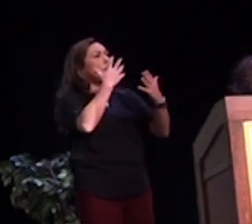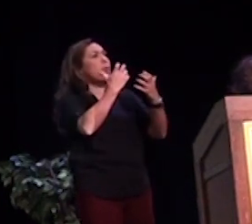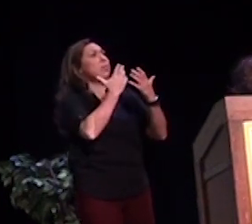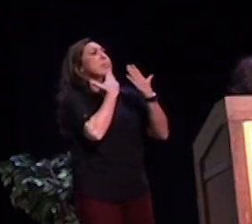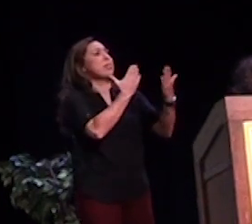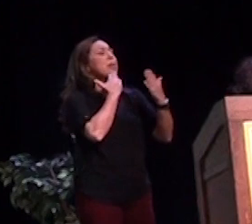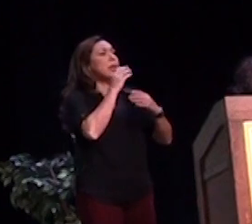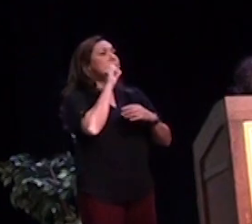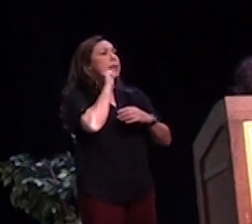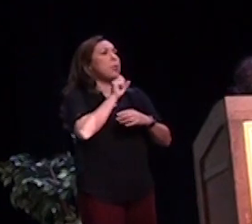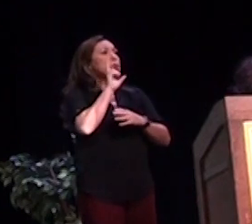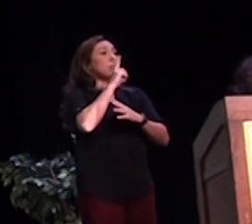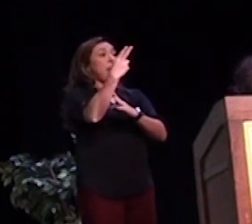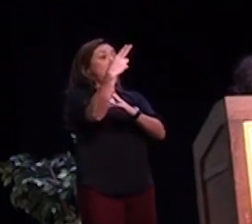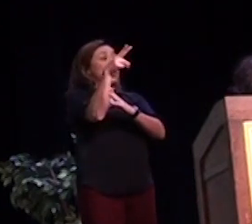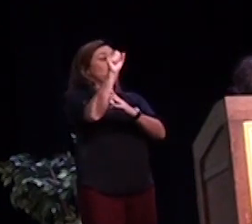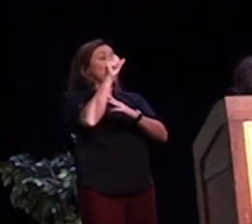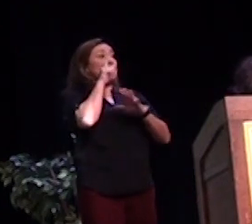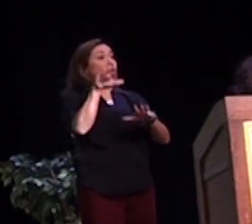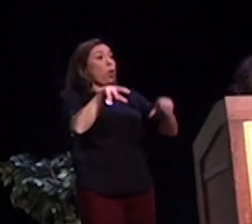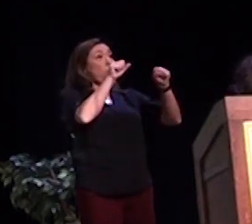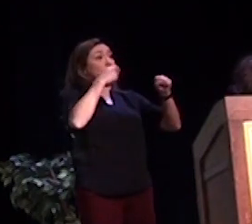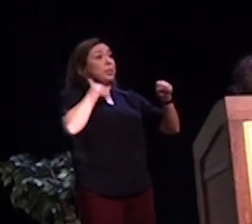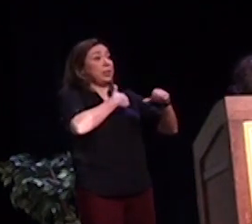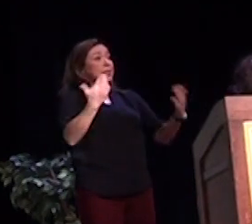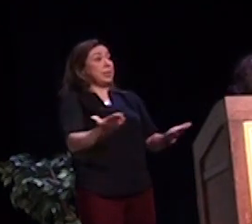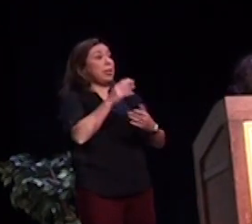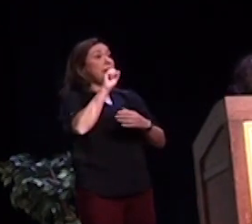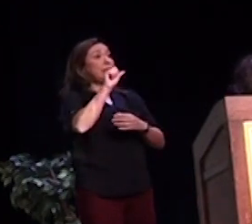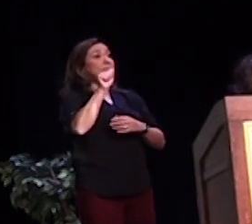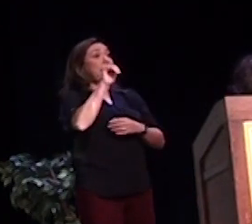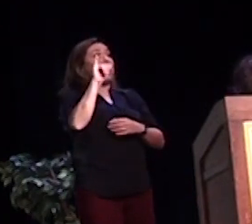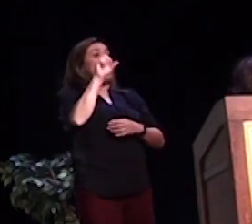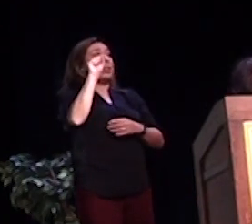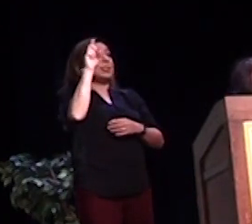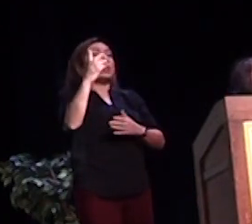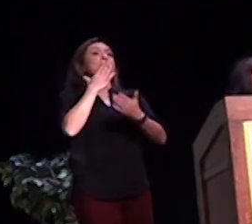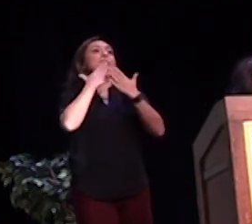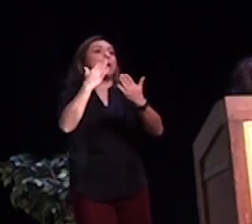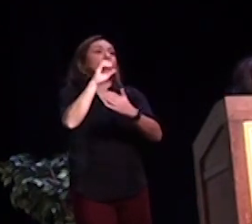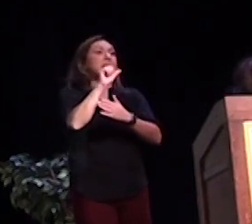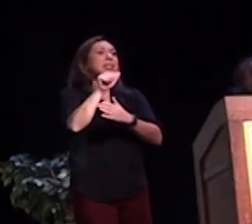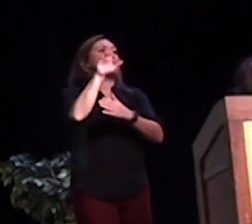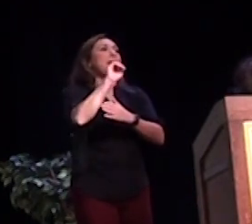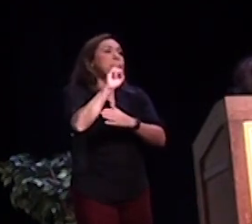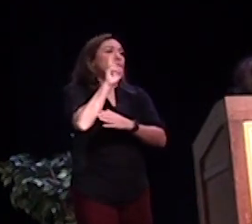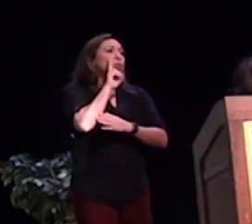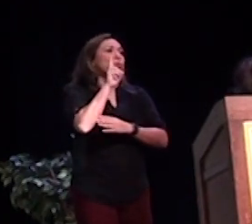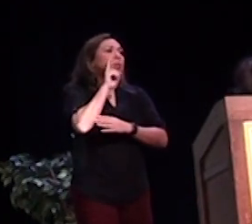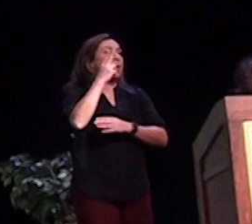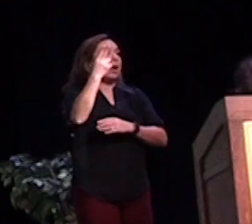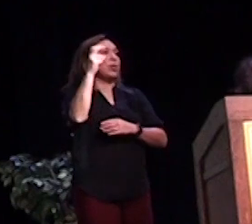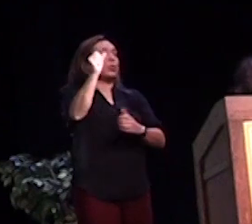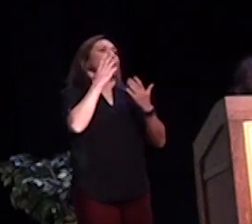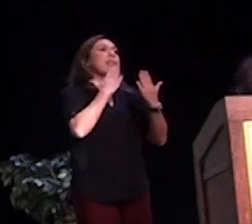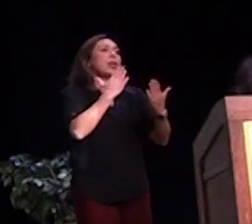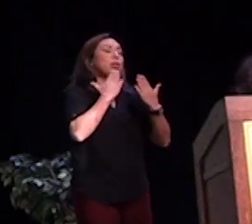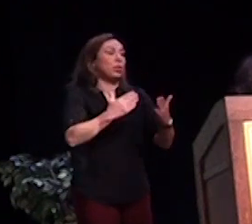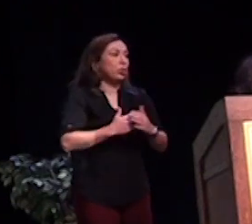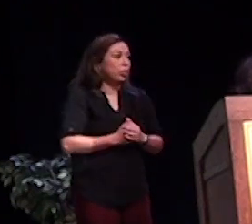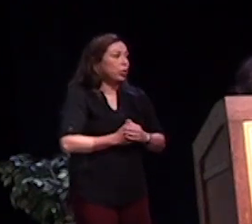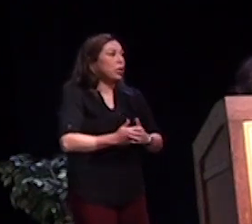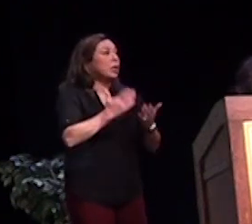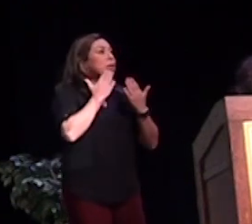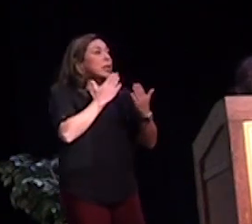High School who's hosting us, SAMMinistries. Thank you, Sam Houston High School. Thank you. Thank you especially